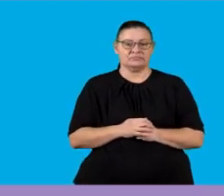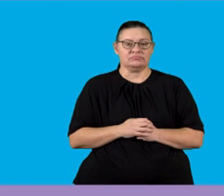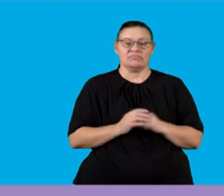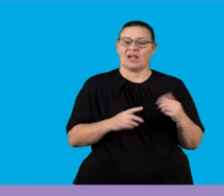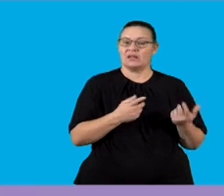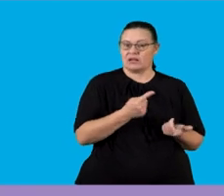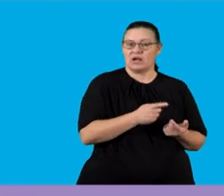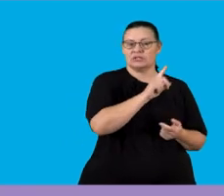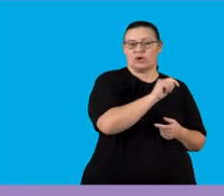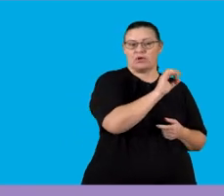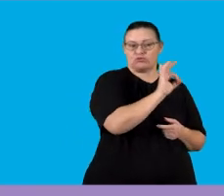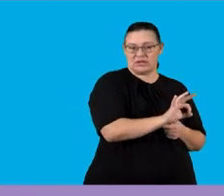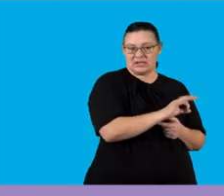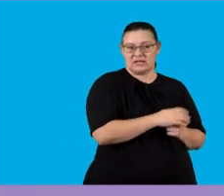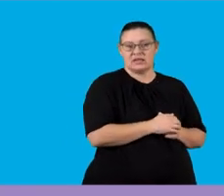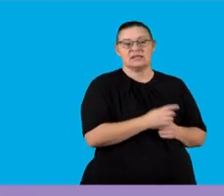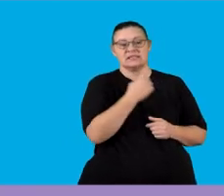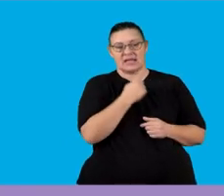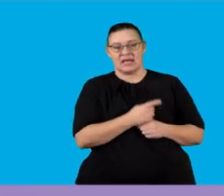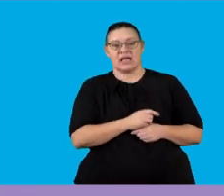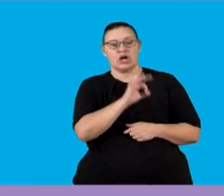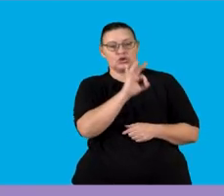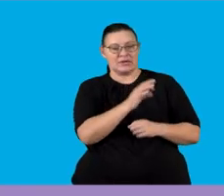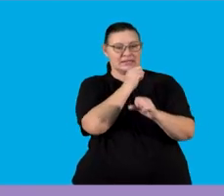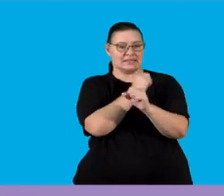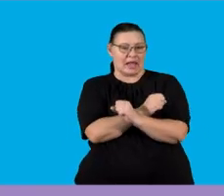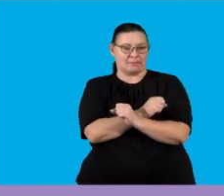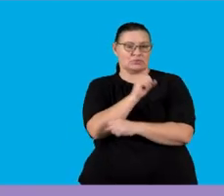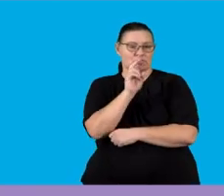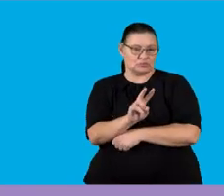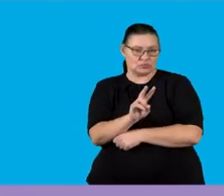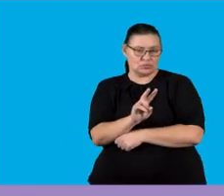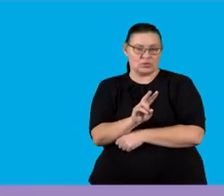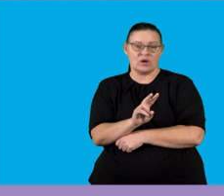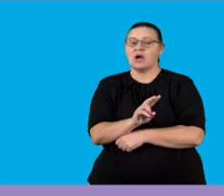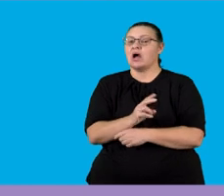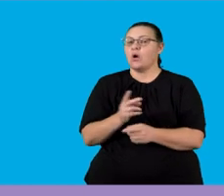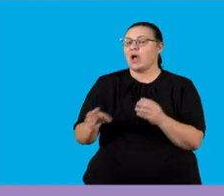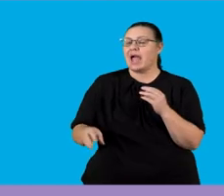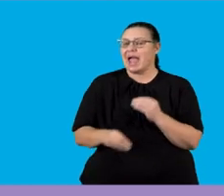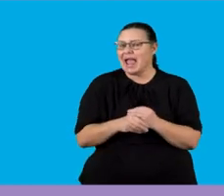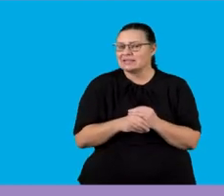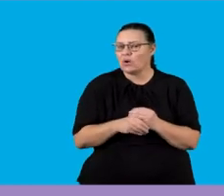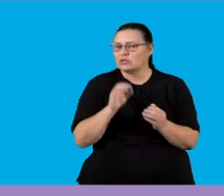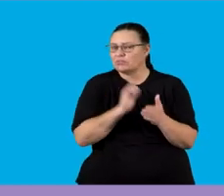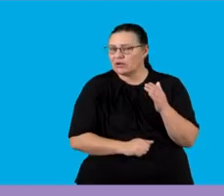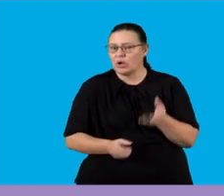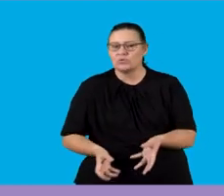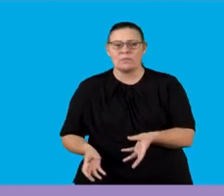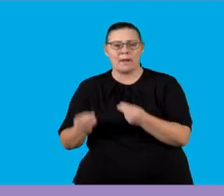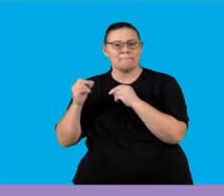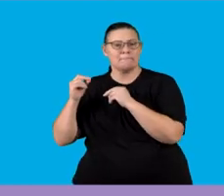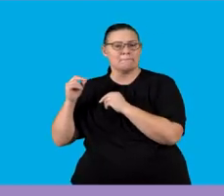subtract to get to our third term, which is the 9? So as we can see there, that is going to be